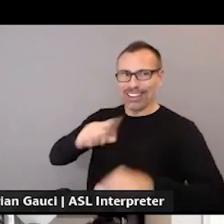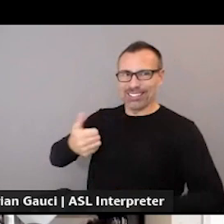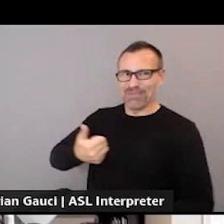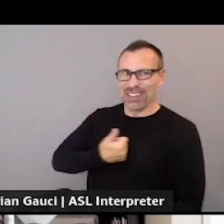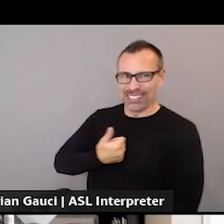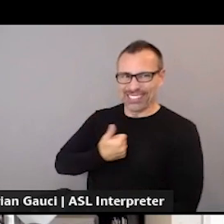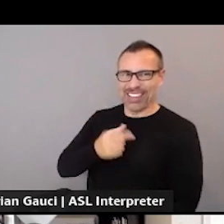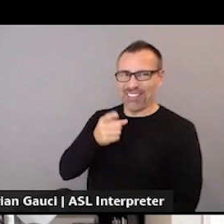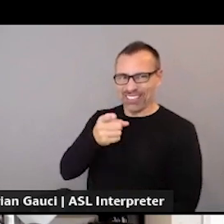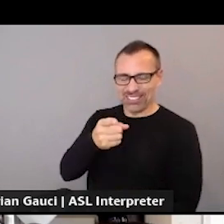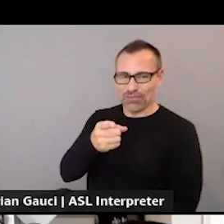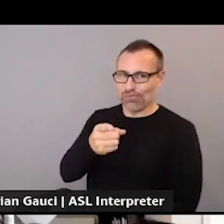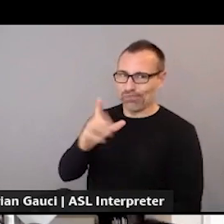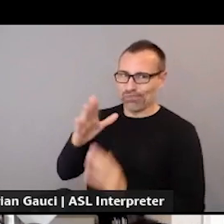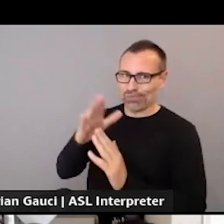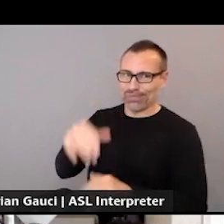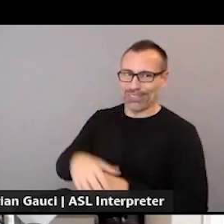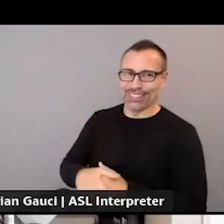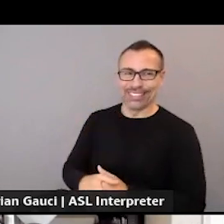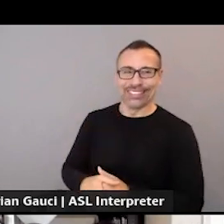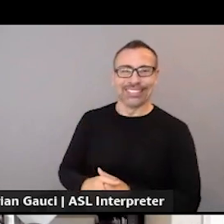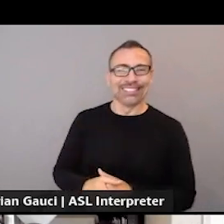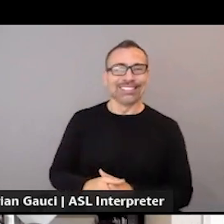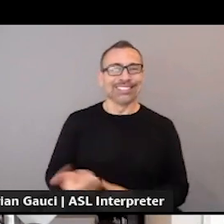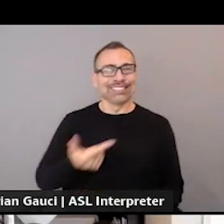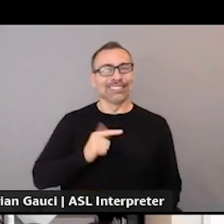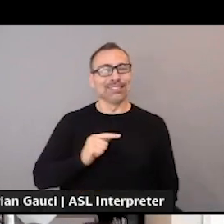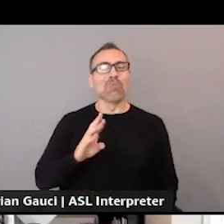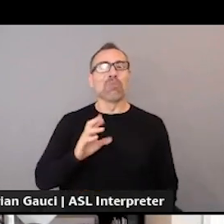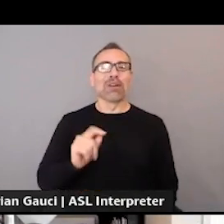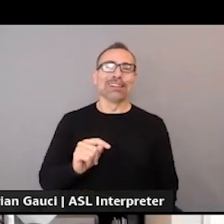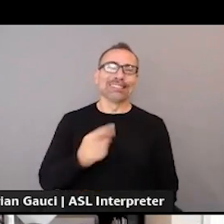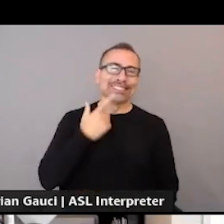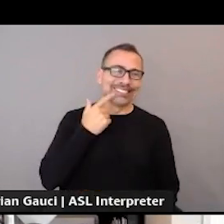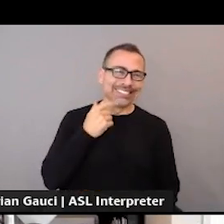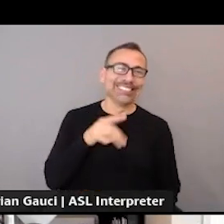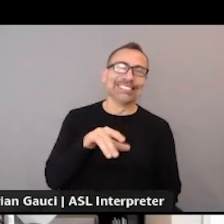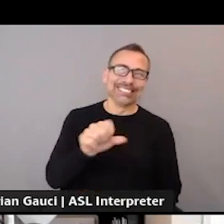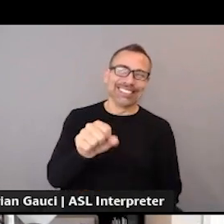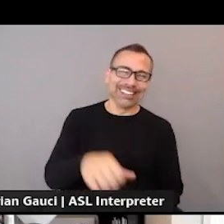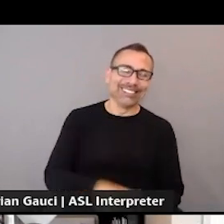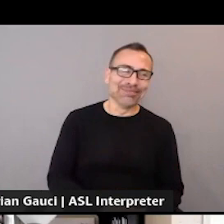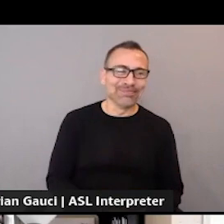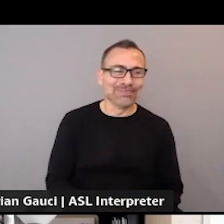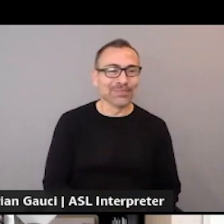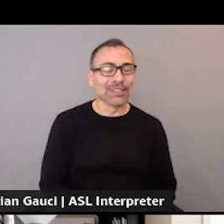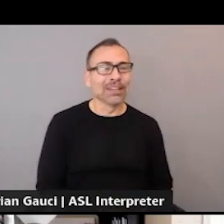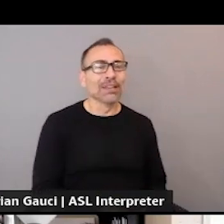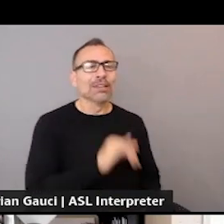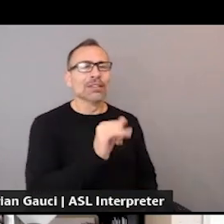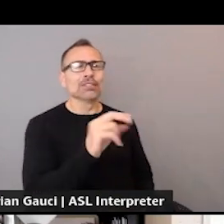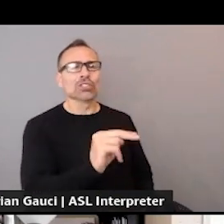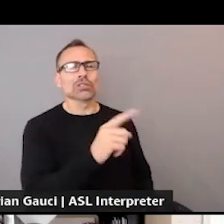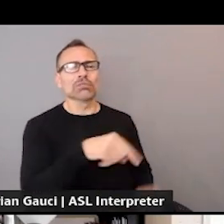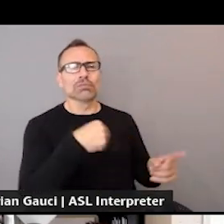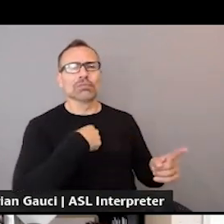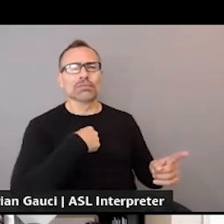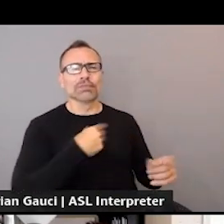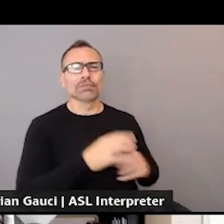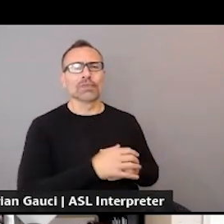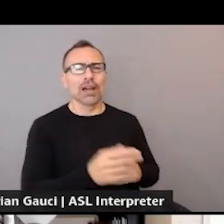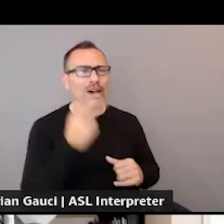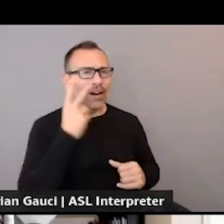yep. Yeah. Good. Yeah. Yeah. There's a question from